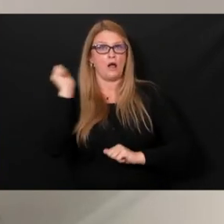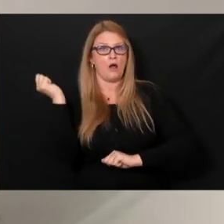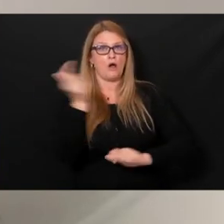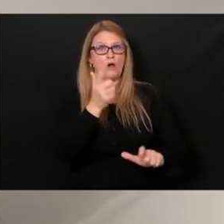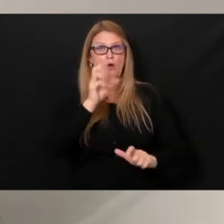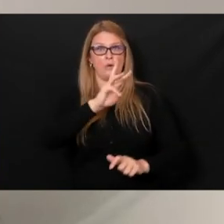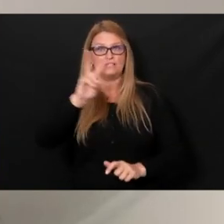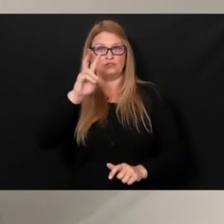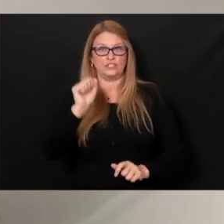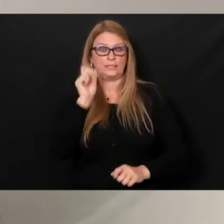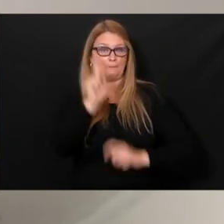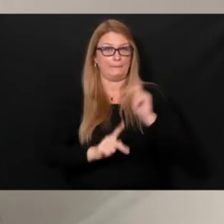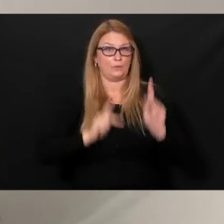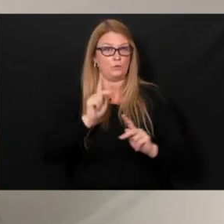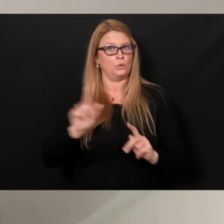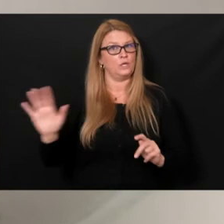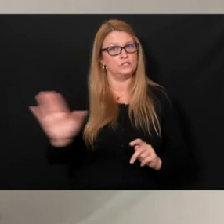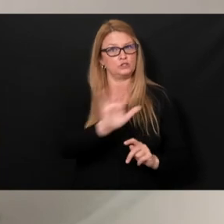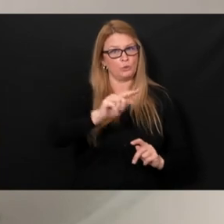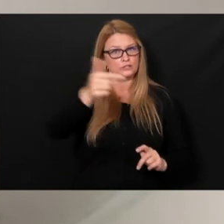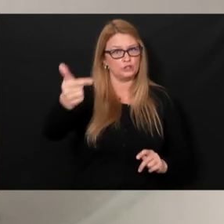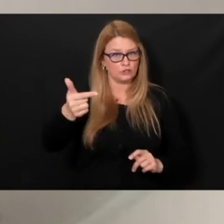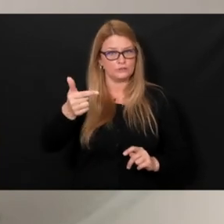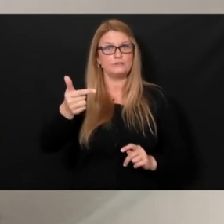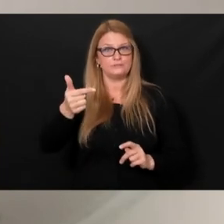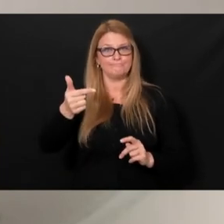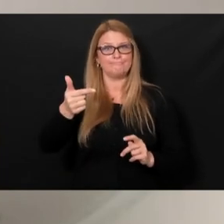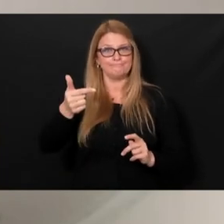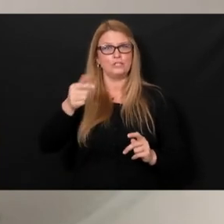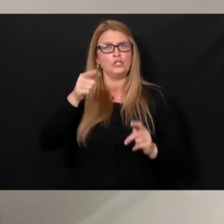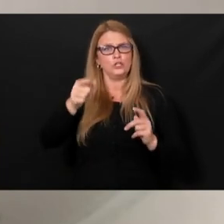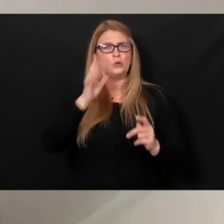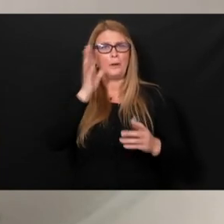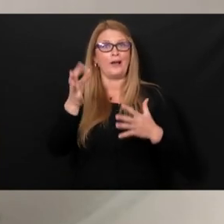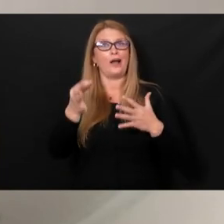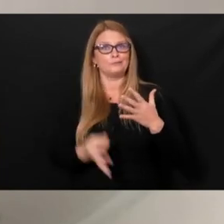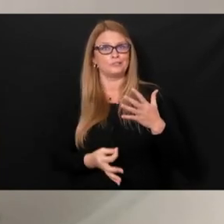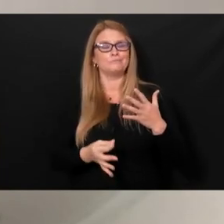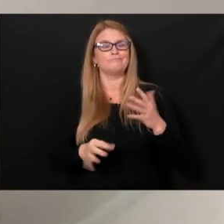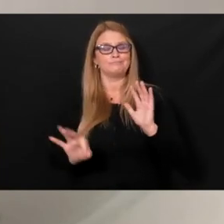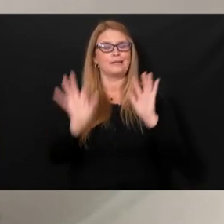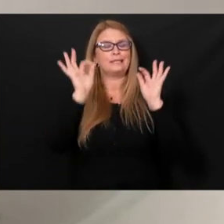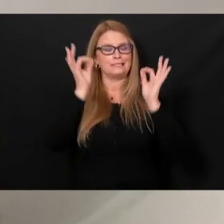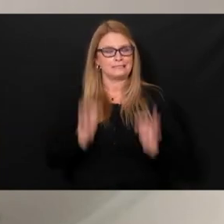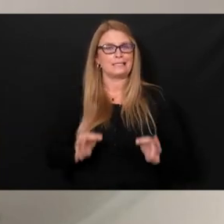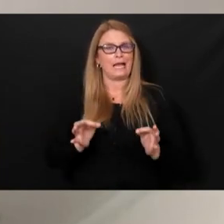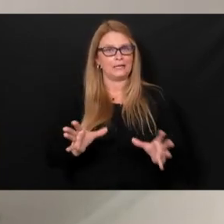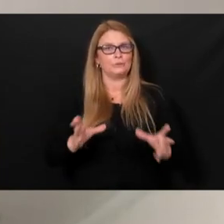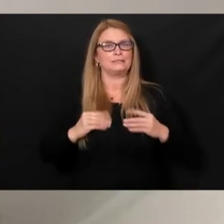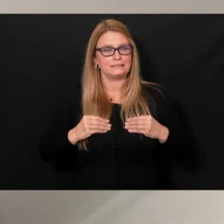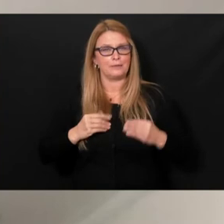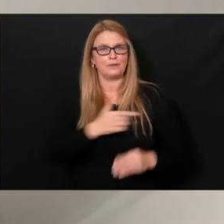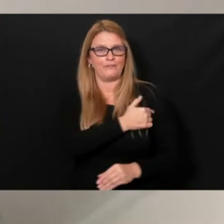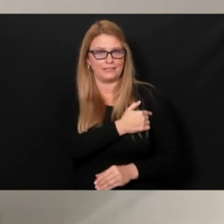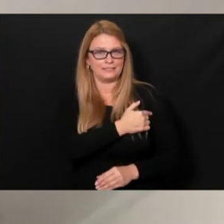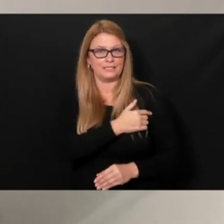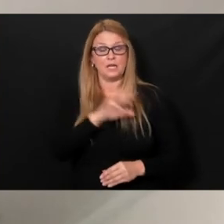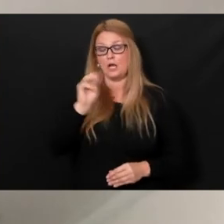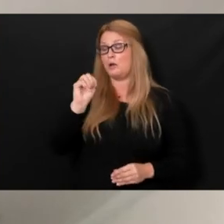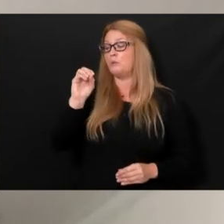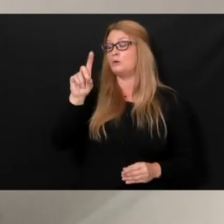it is your chance to get this vaccine, that you will choose to get it. And as we look at the Moderna vaccine